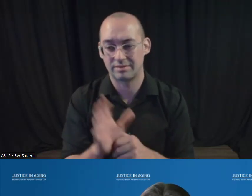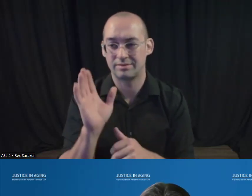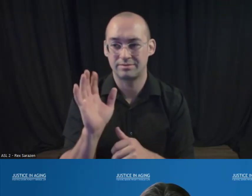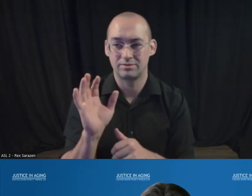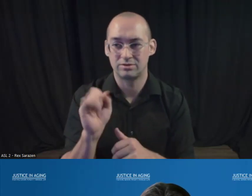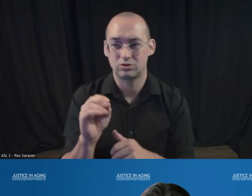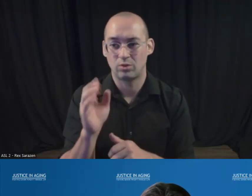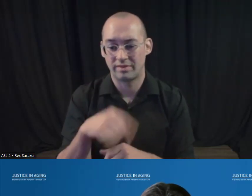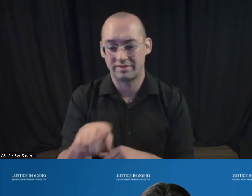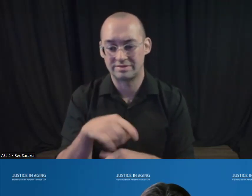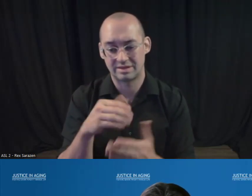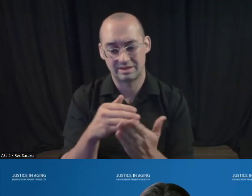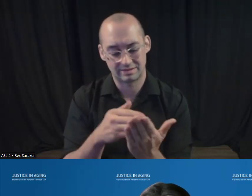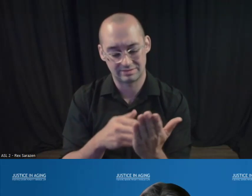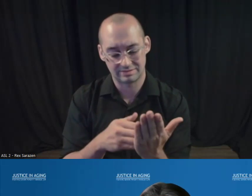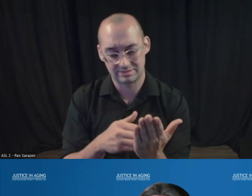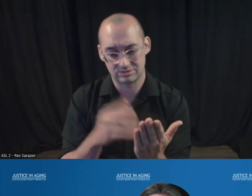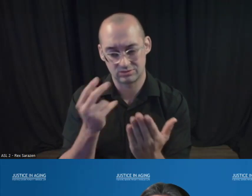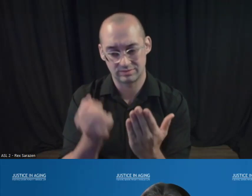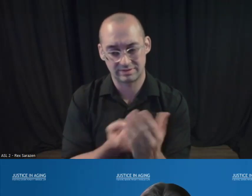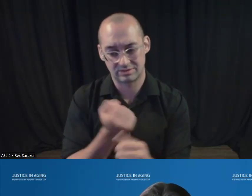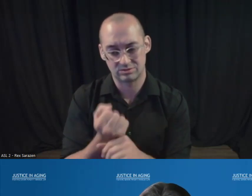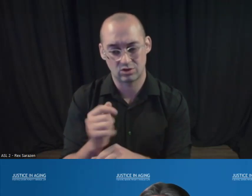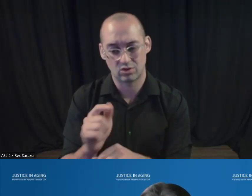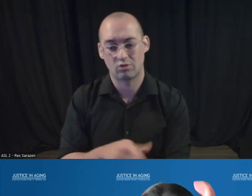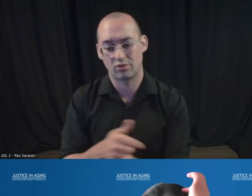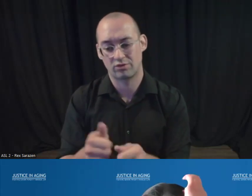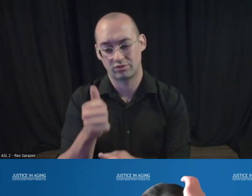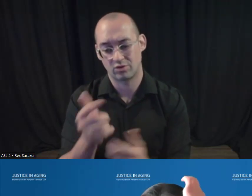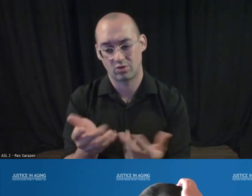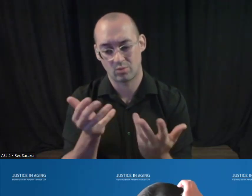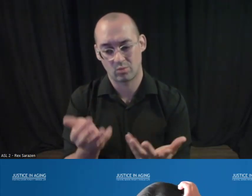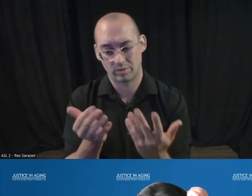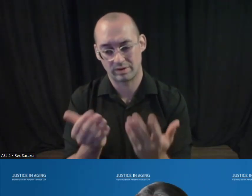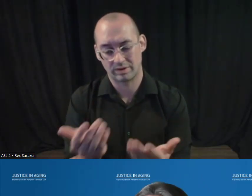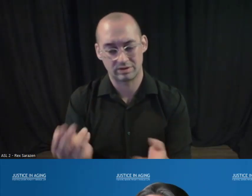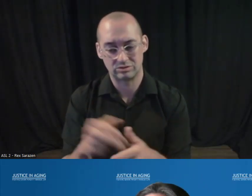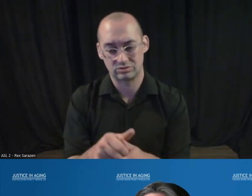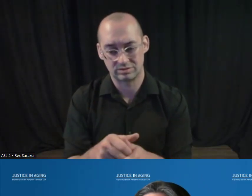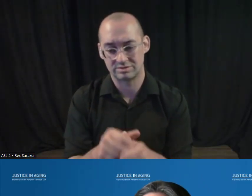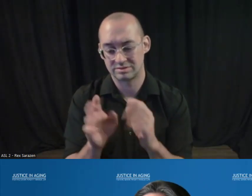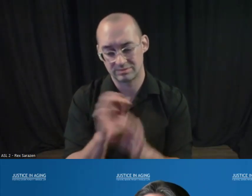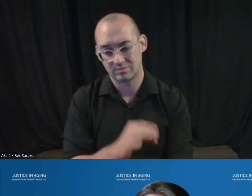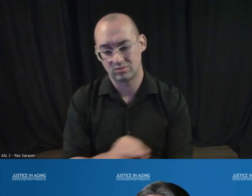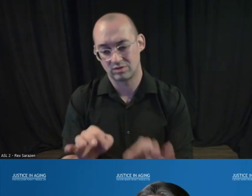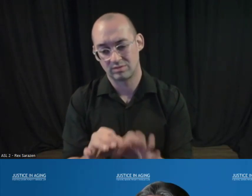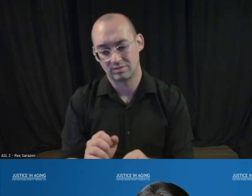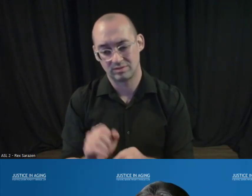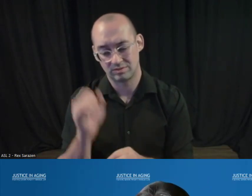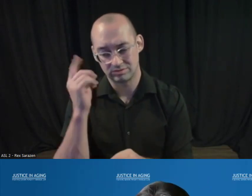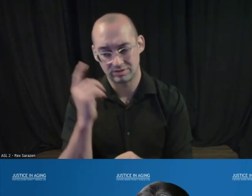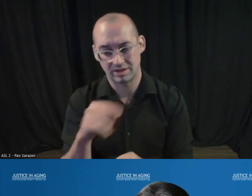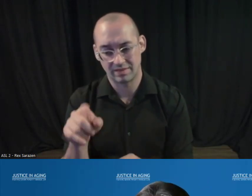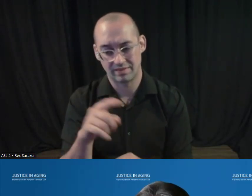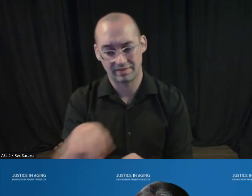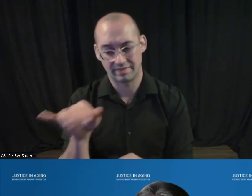These lists that are 2 years or longer to wait to get on, it's important that we understand that that's